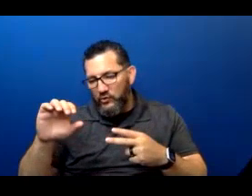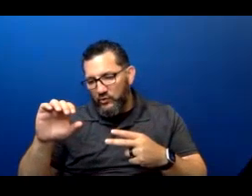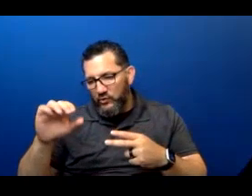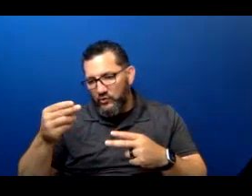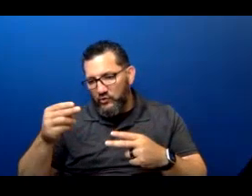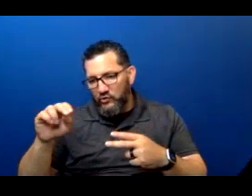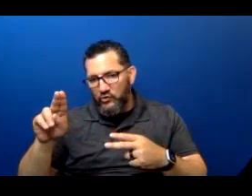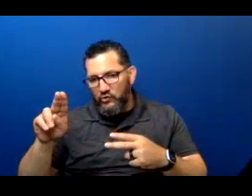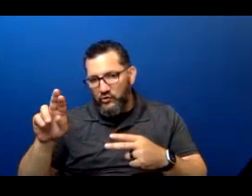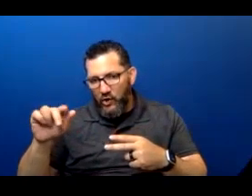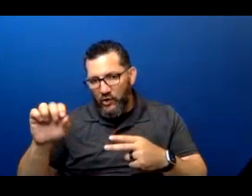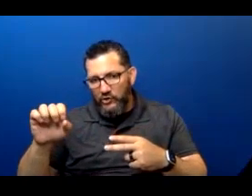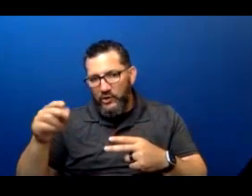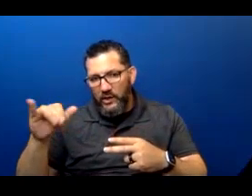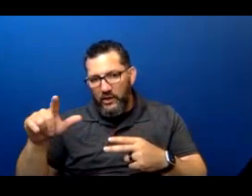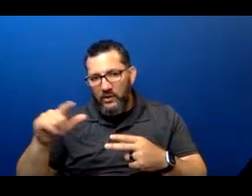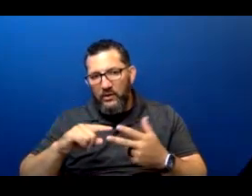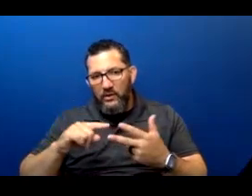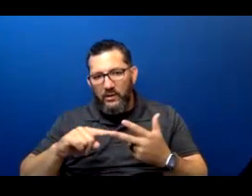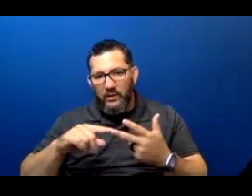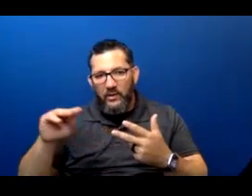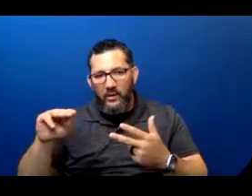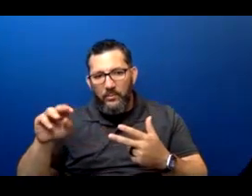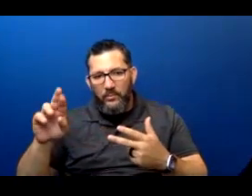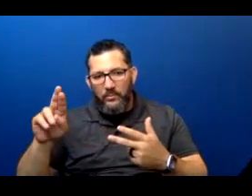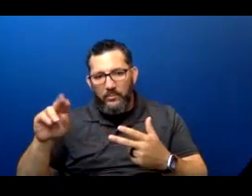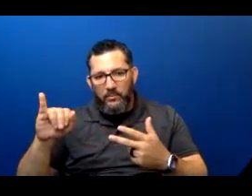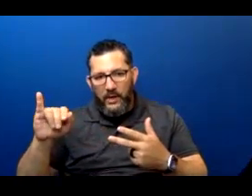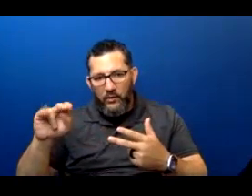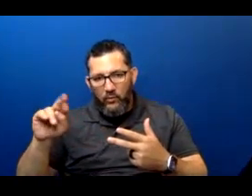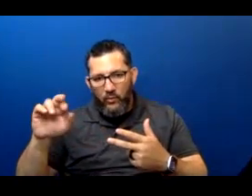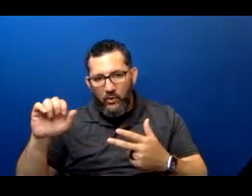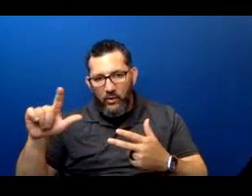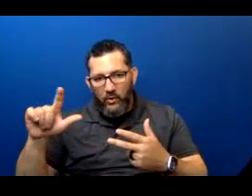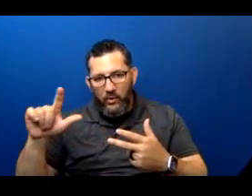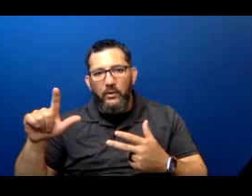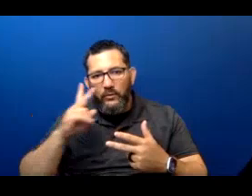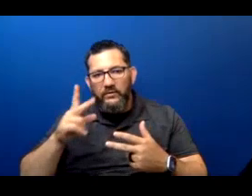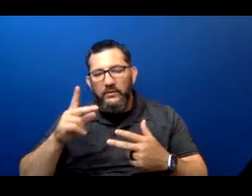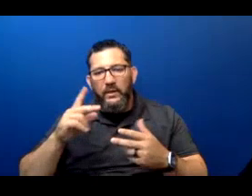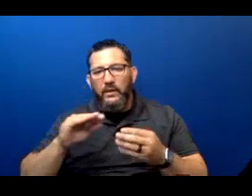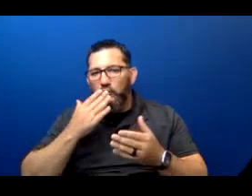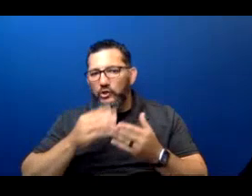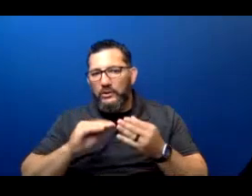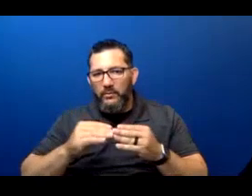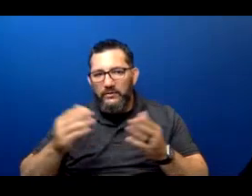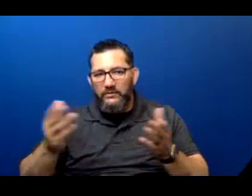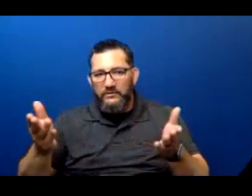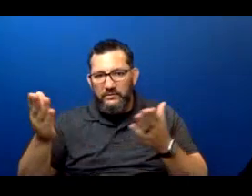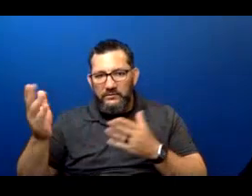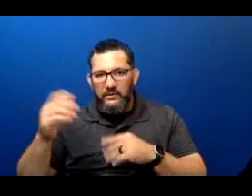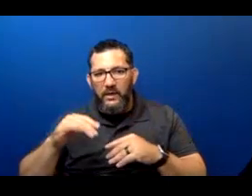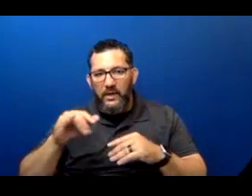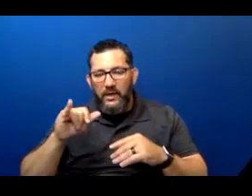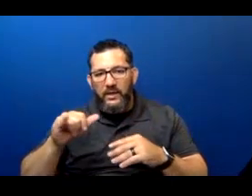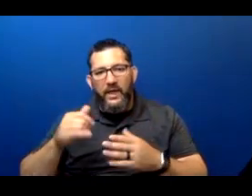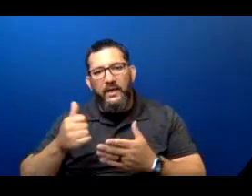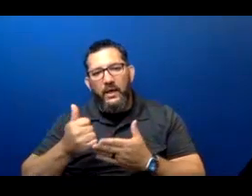So, I think that these findings were crucial in this report because that's going to help us